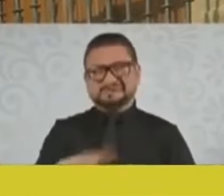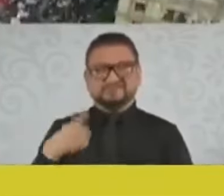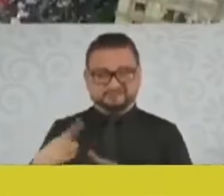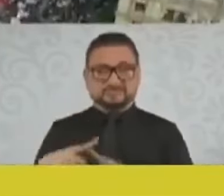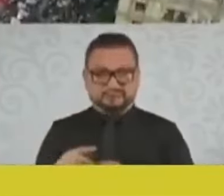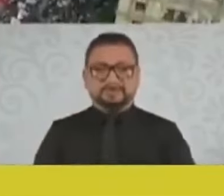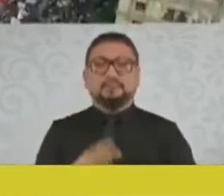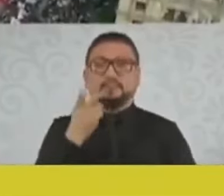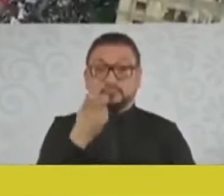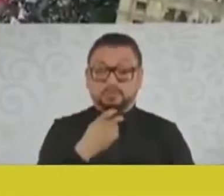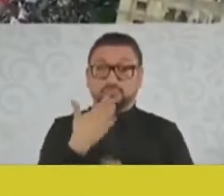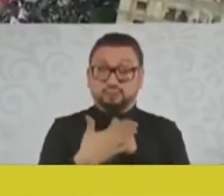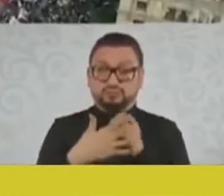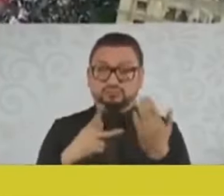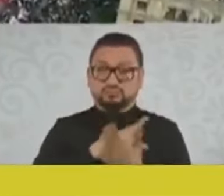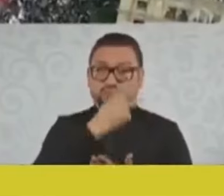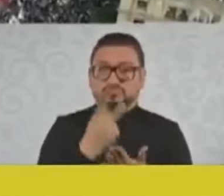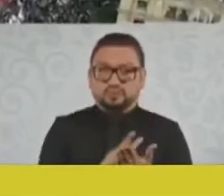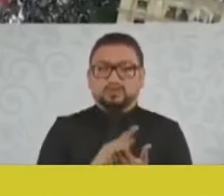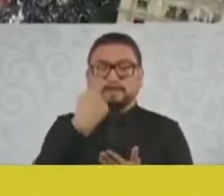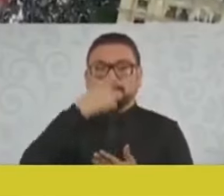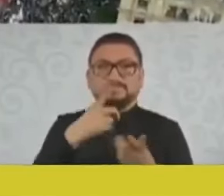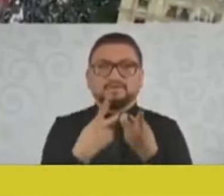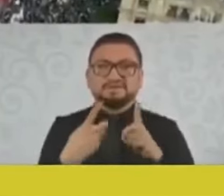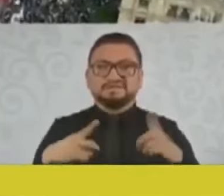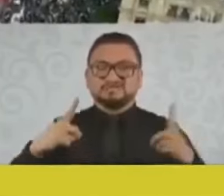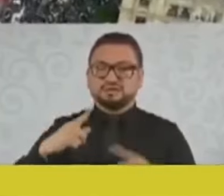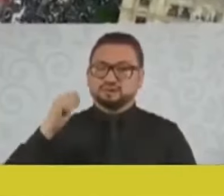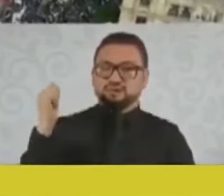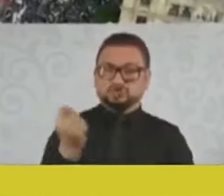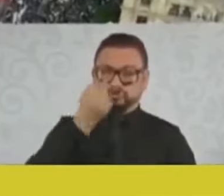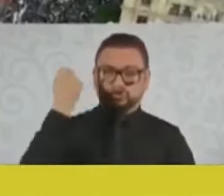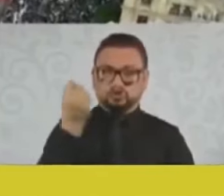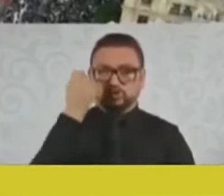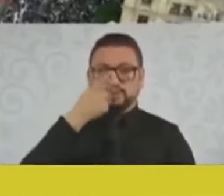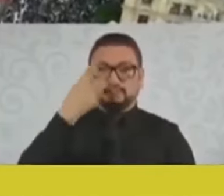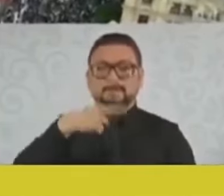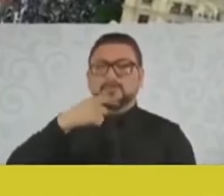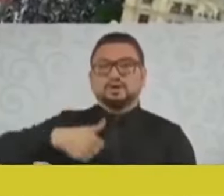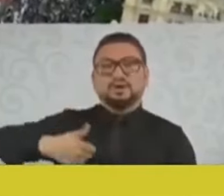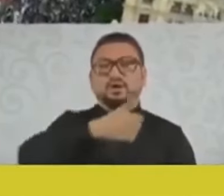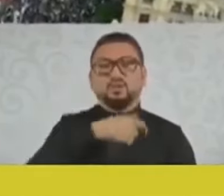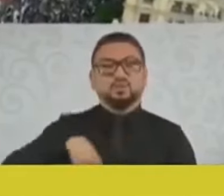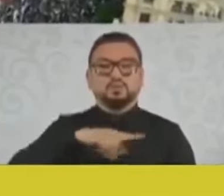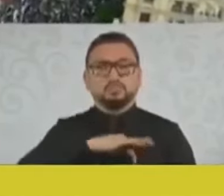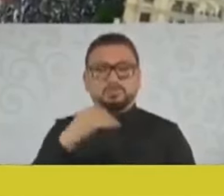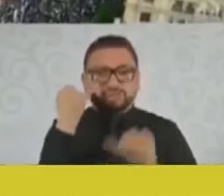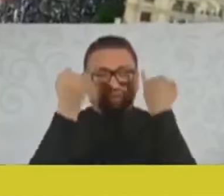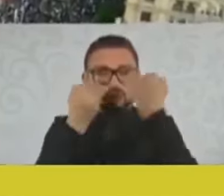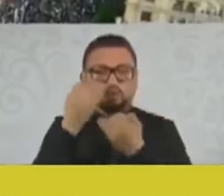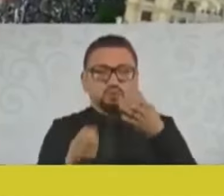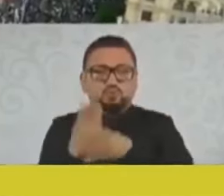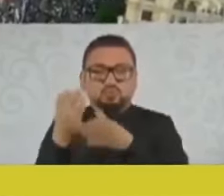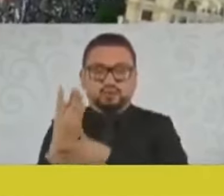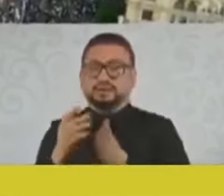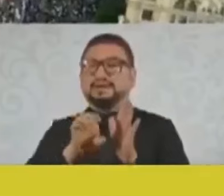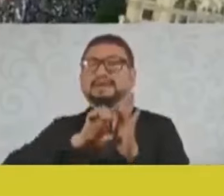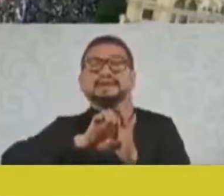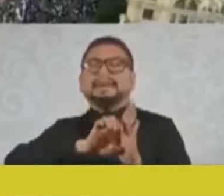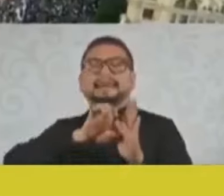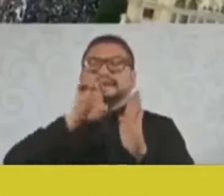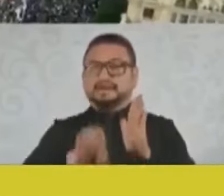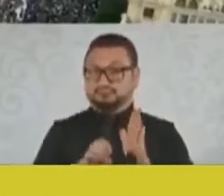capacity, and effort enough. We will launch the technological development program for innovation. I'll